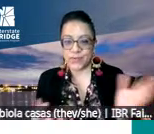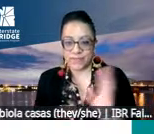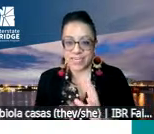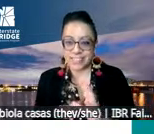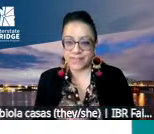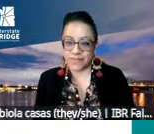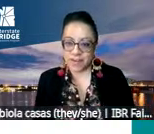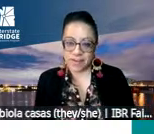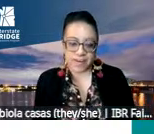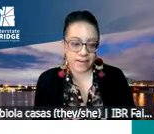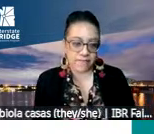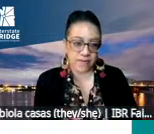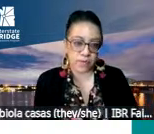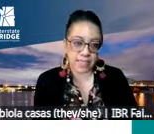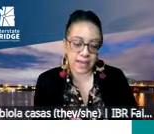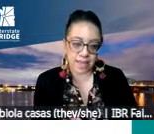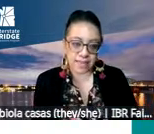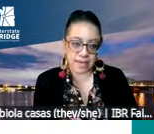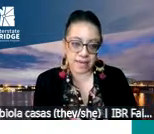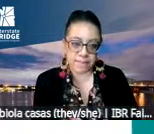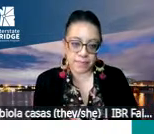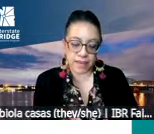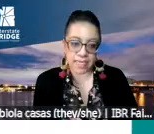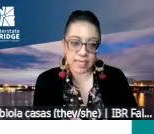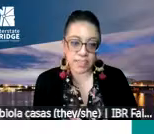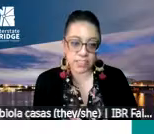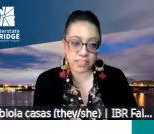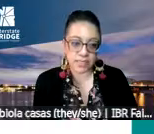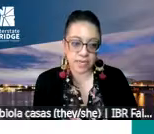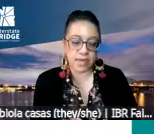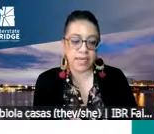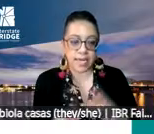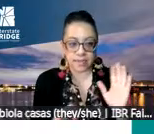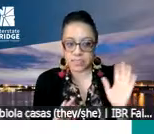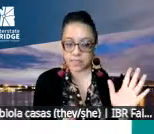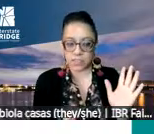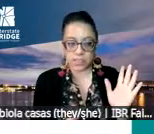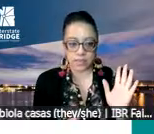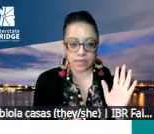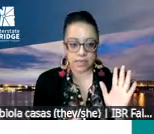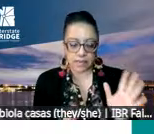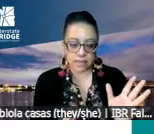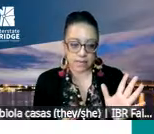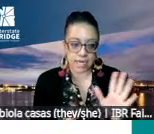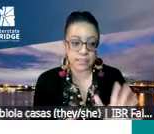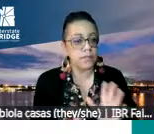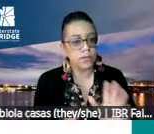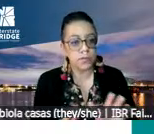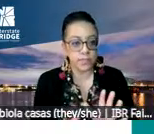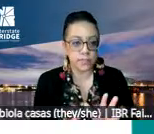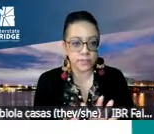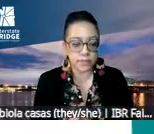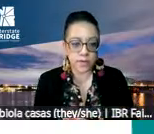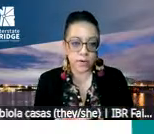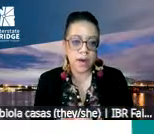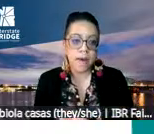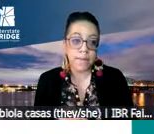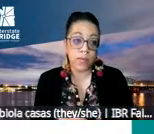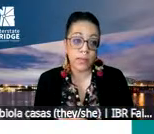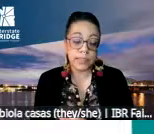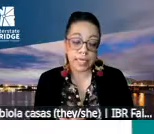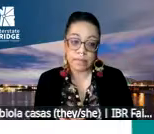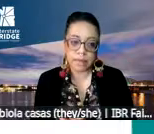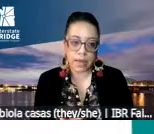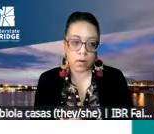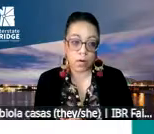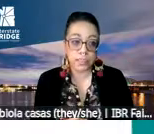also reflective of the work that the EAG has done, again, especially in the last 2 years or so. But I